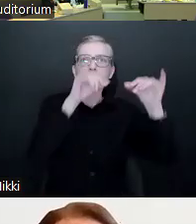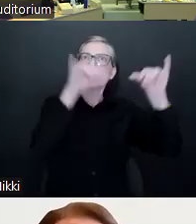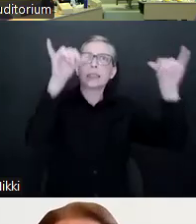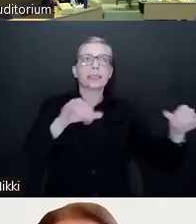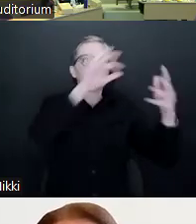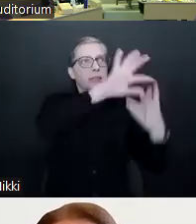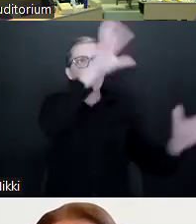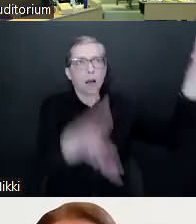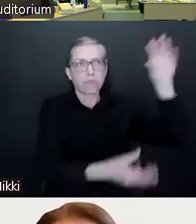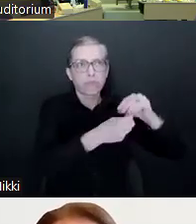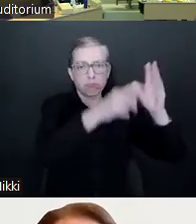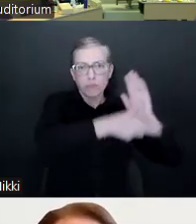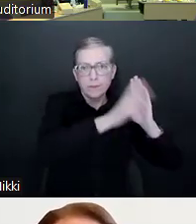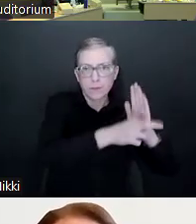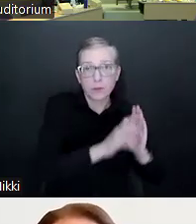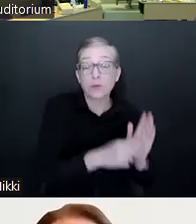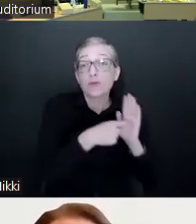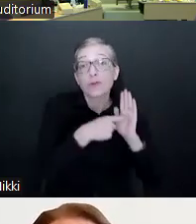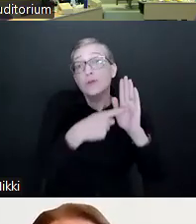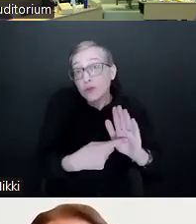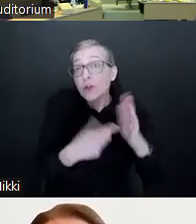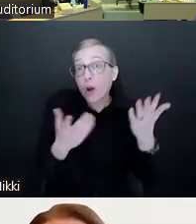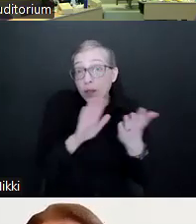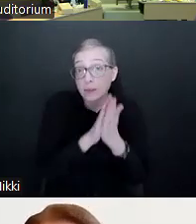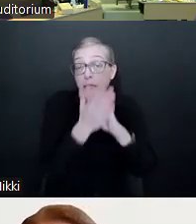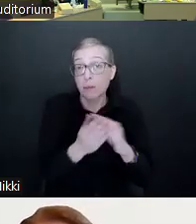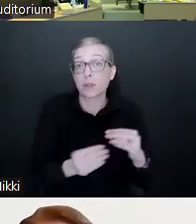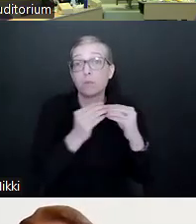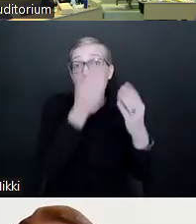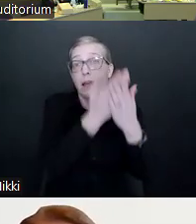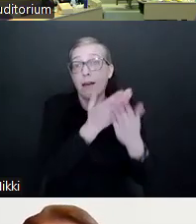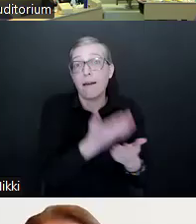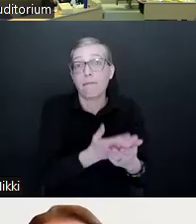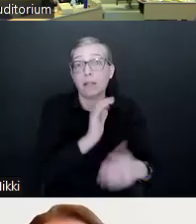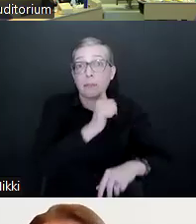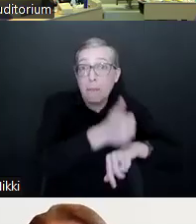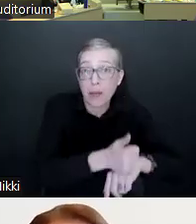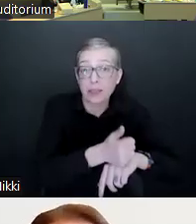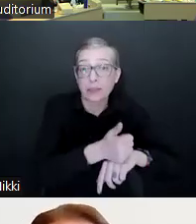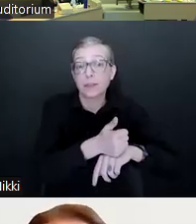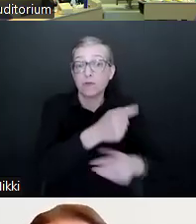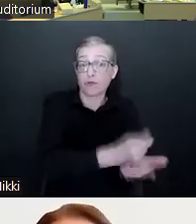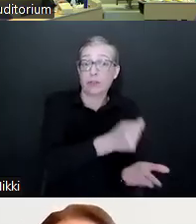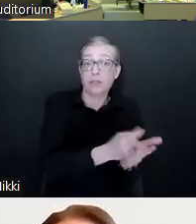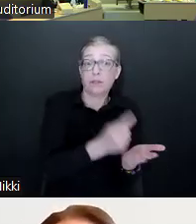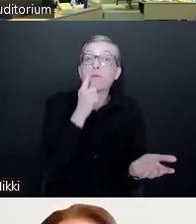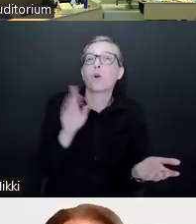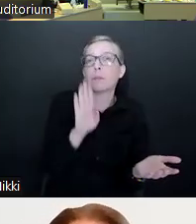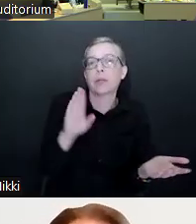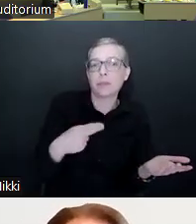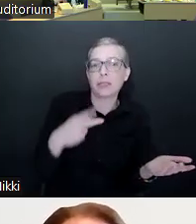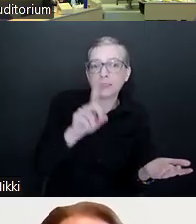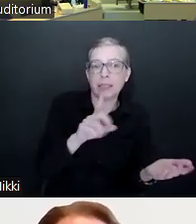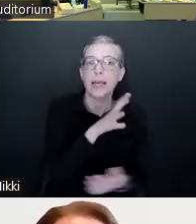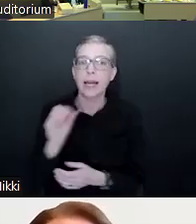as one of the evidence-based treatments for BPD alongside dialectical behavior therapy. However,